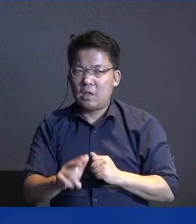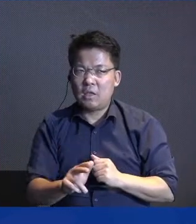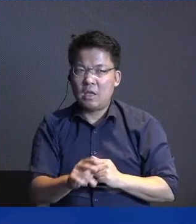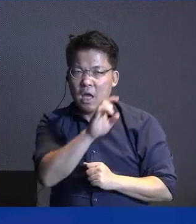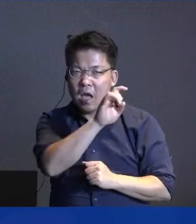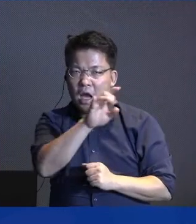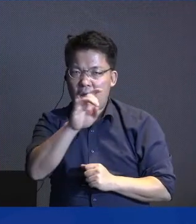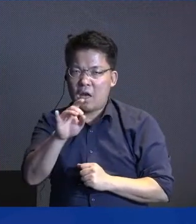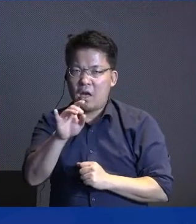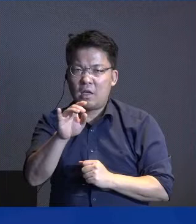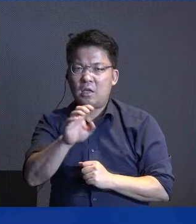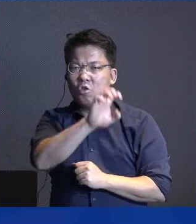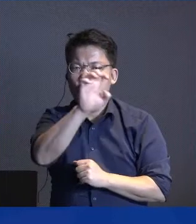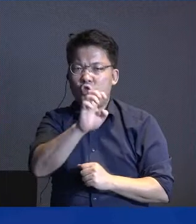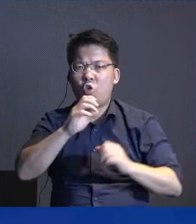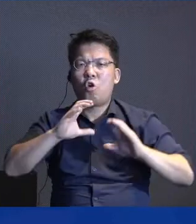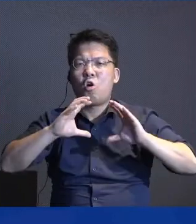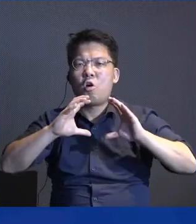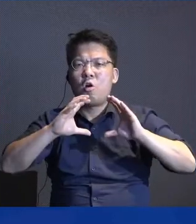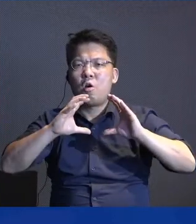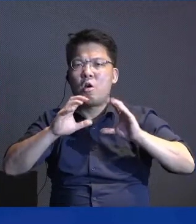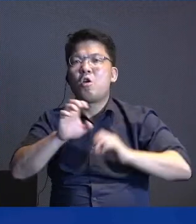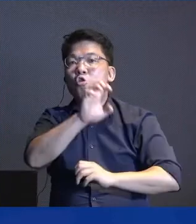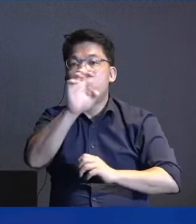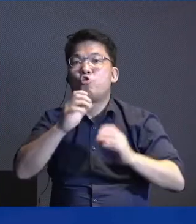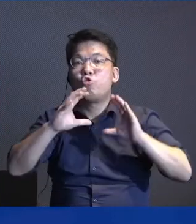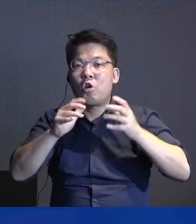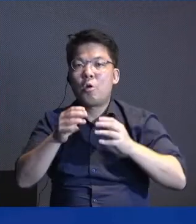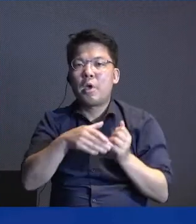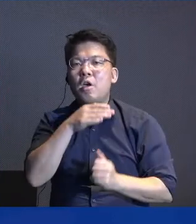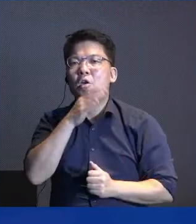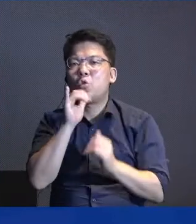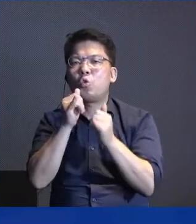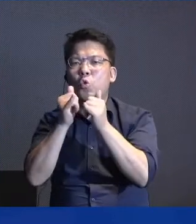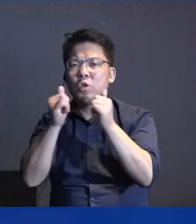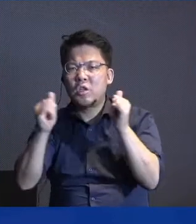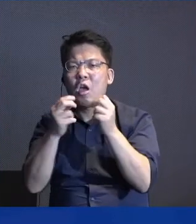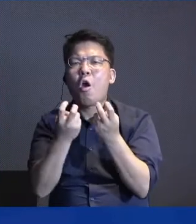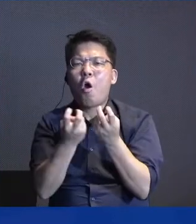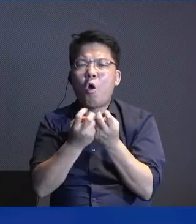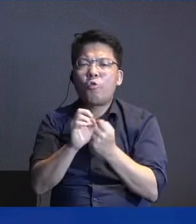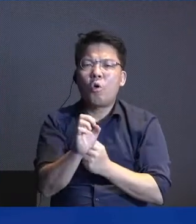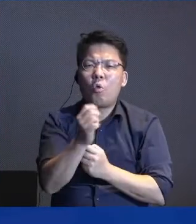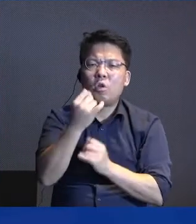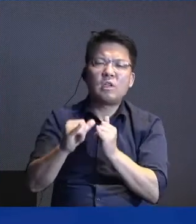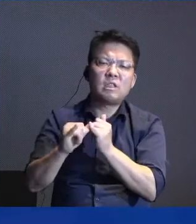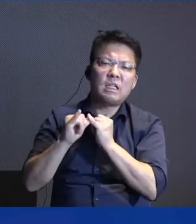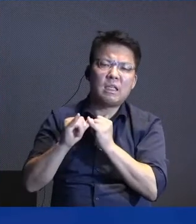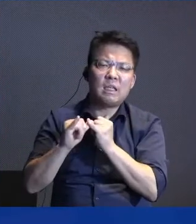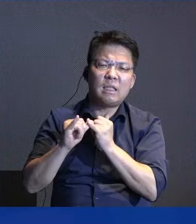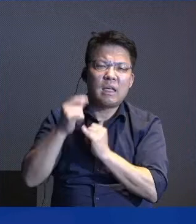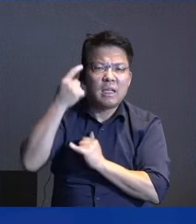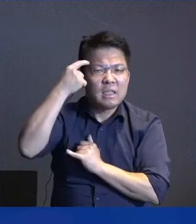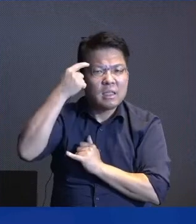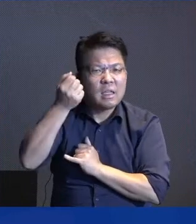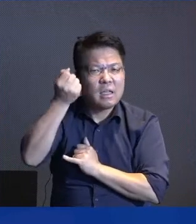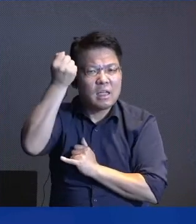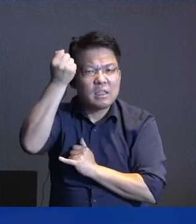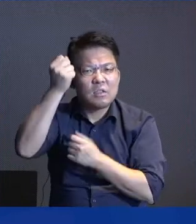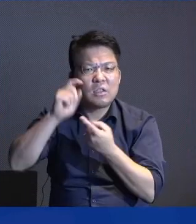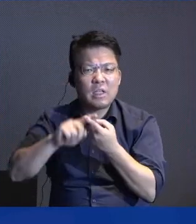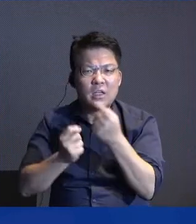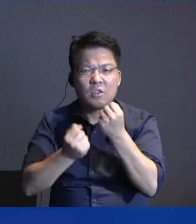factors persistently affecting psychological well-being, such as poor health and low socioeconomic